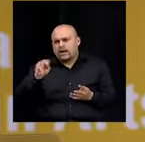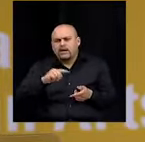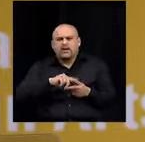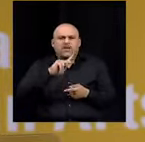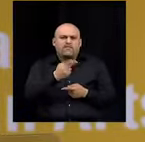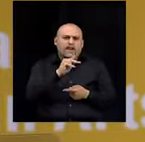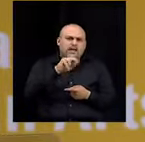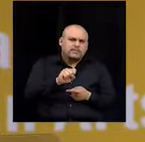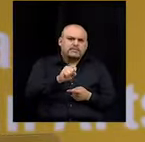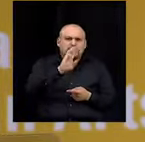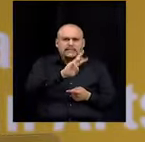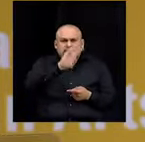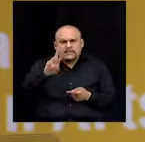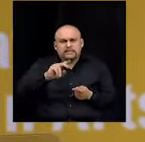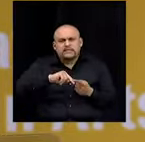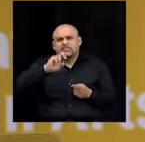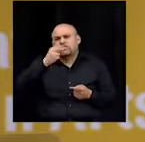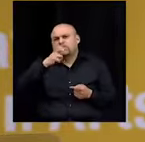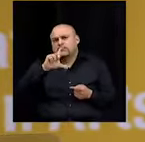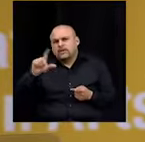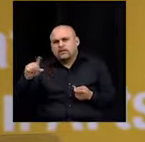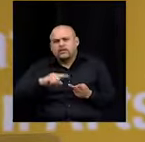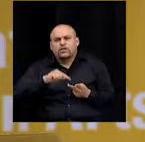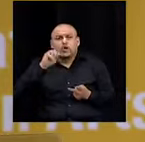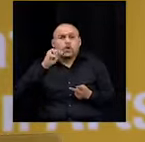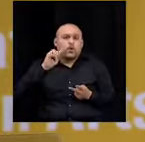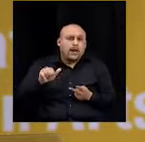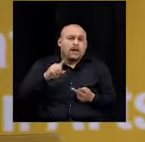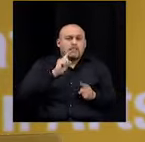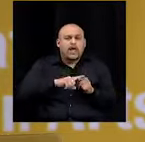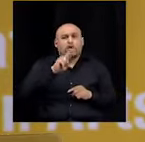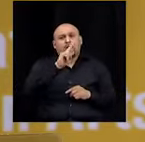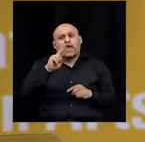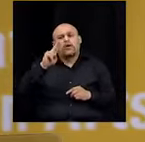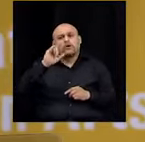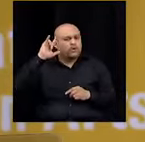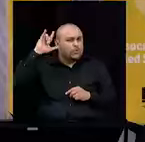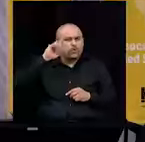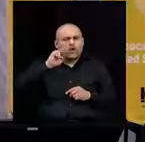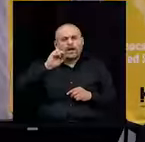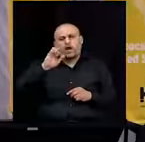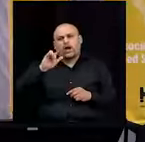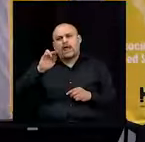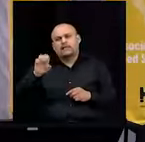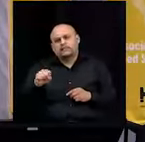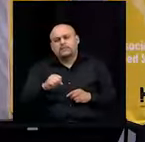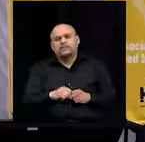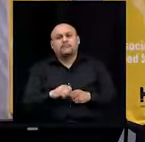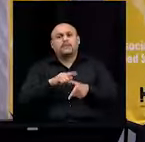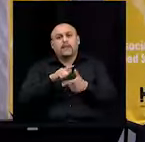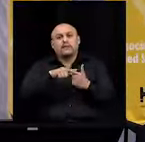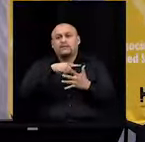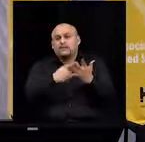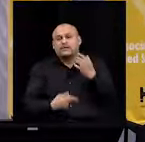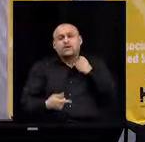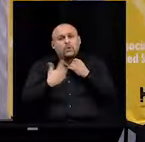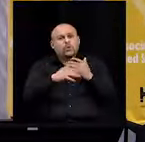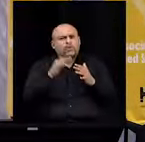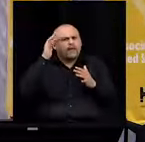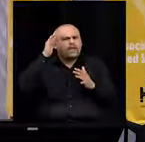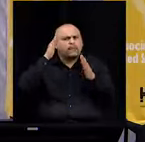Phillips 66, Shell, Toyota, and United Airlines. A philanthropist